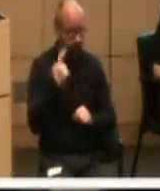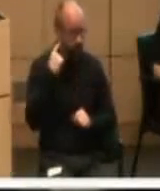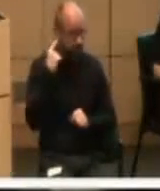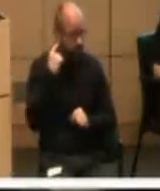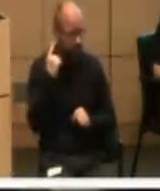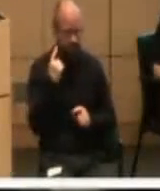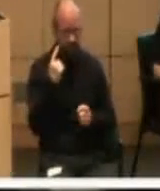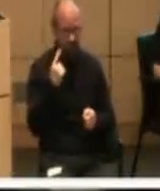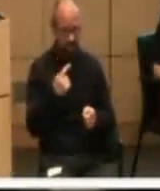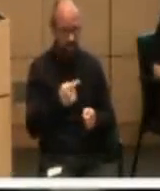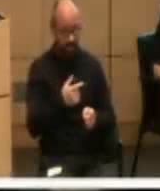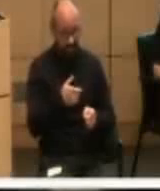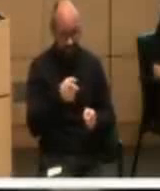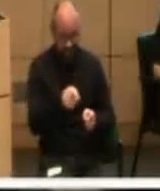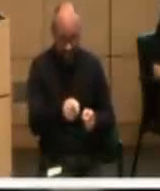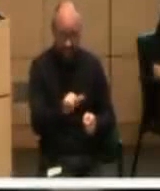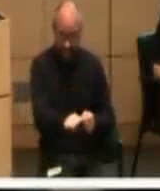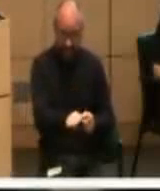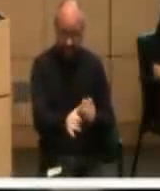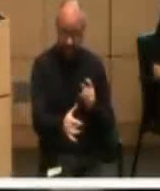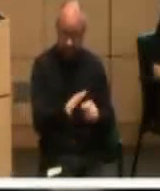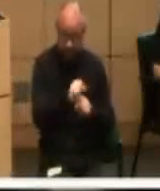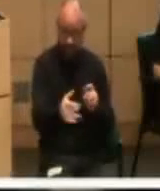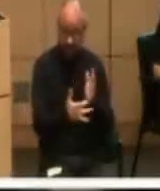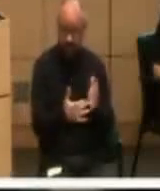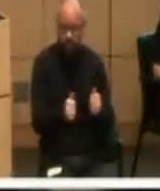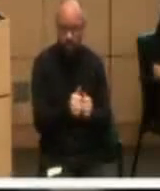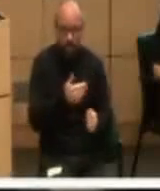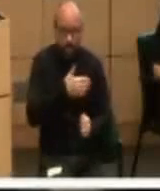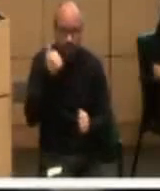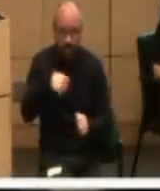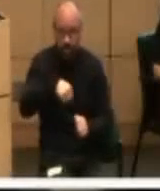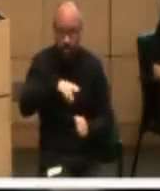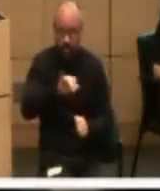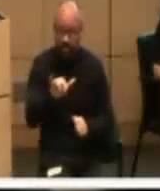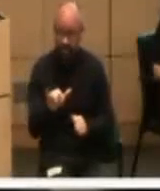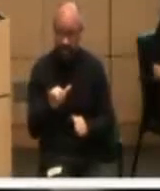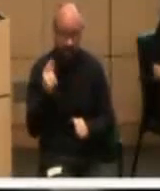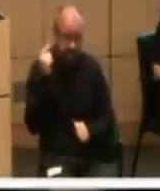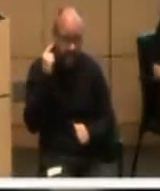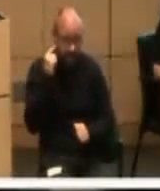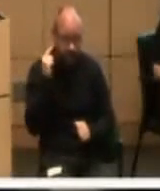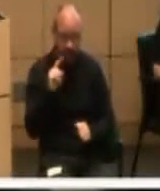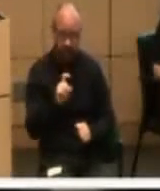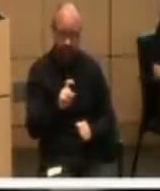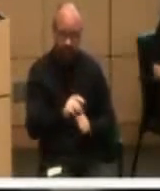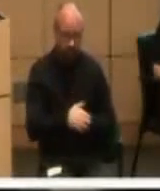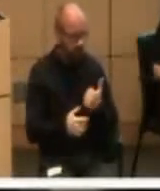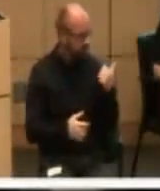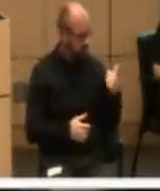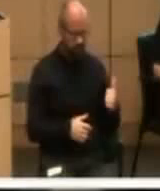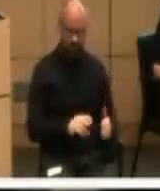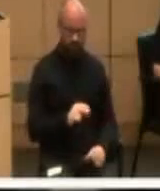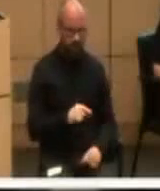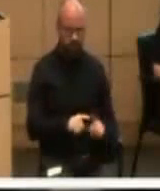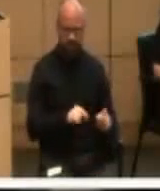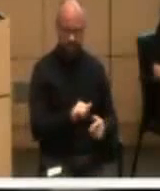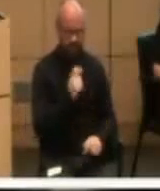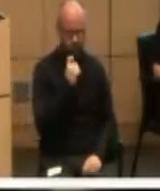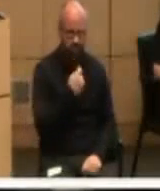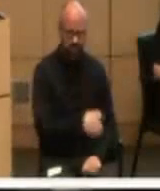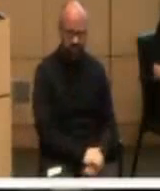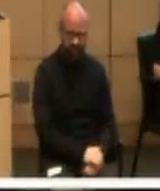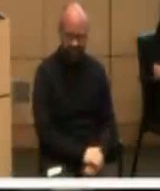with better audio quality? Anybody? No, but that's really cool. I didn't know. They're awesome. But you can. It's a